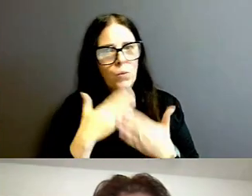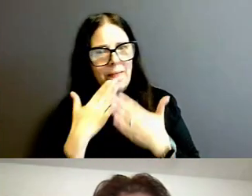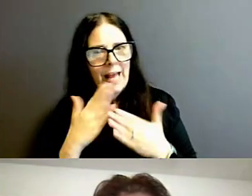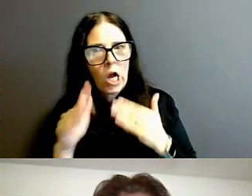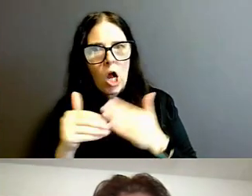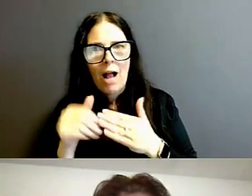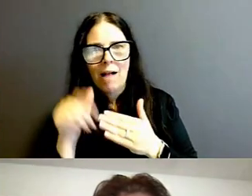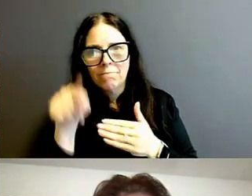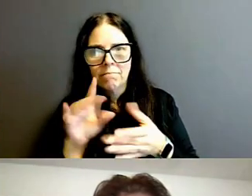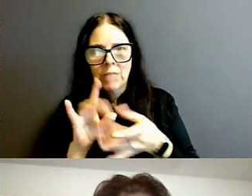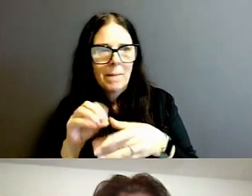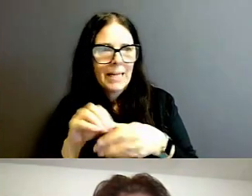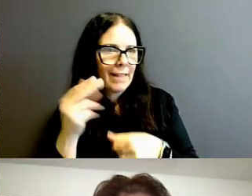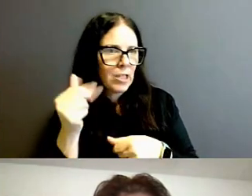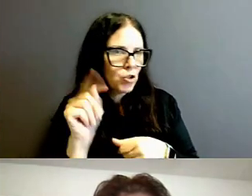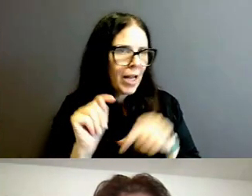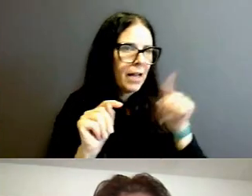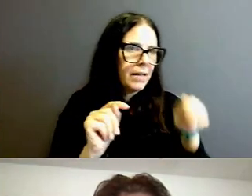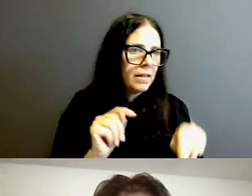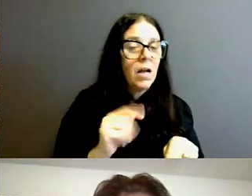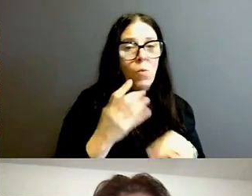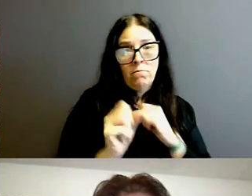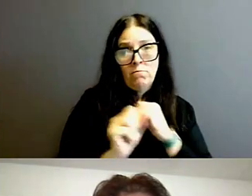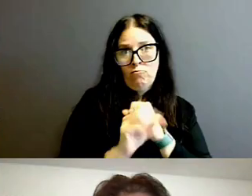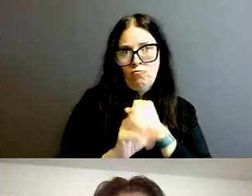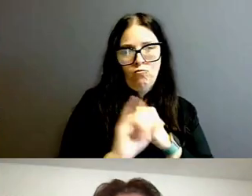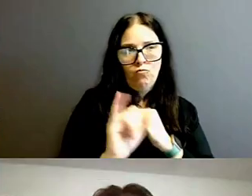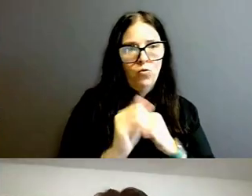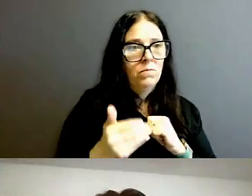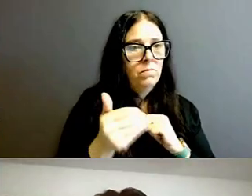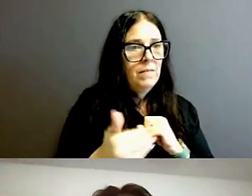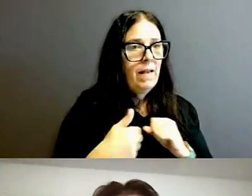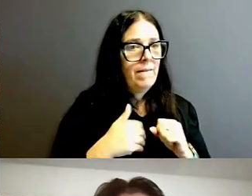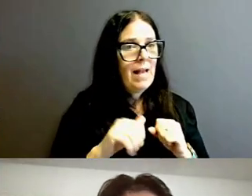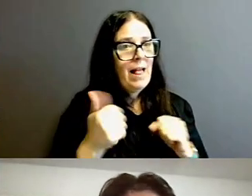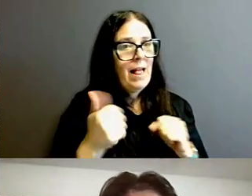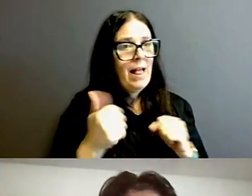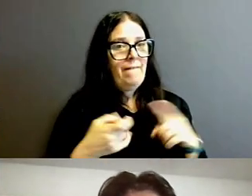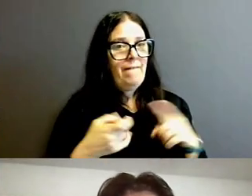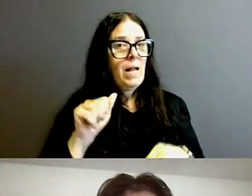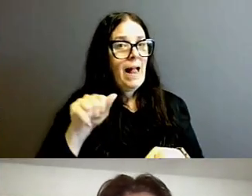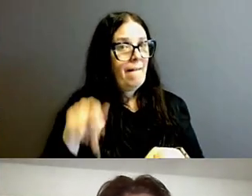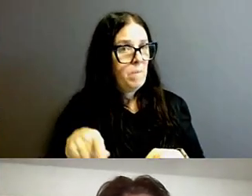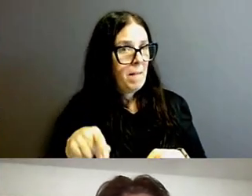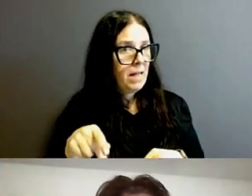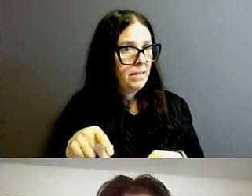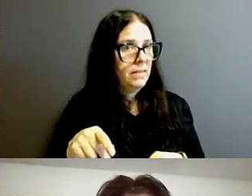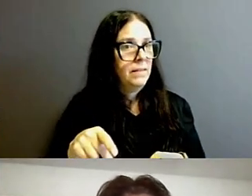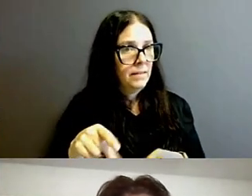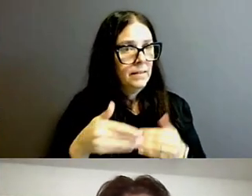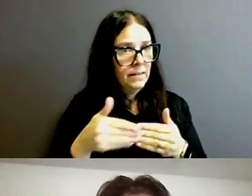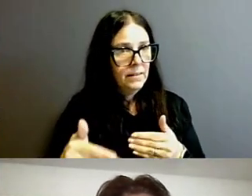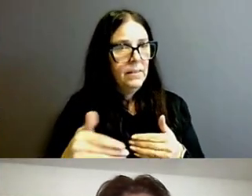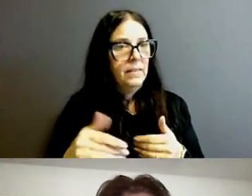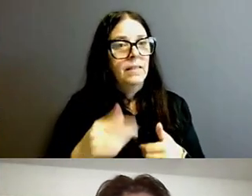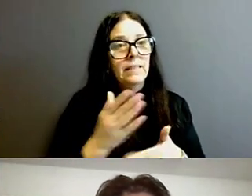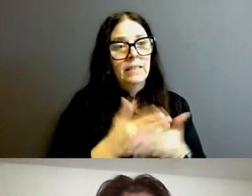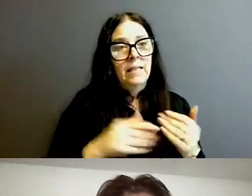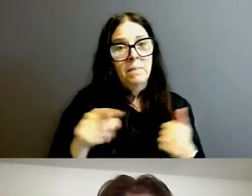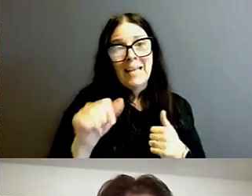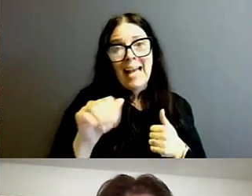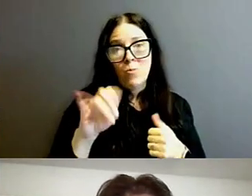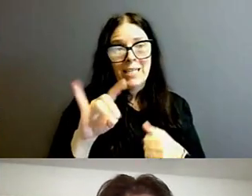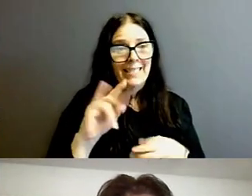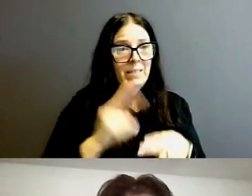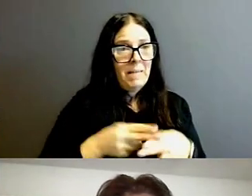you're putting in the chat as well. We do have more upcoming events from AlphaPlus and beyond, but some of the things that are coming up, Ambreen mentioned